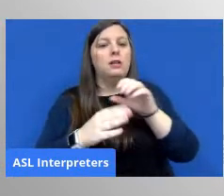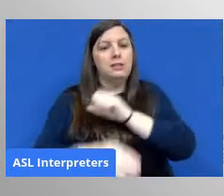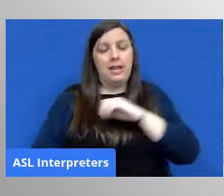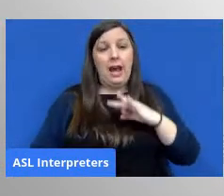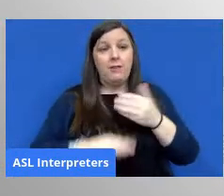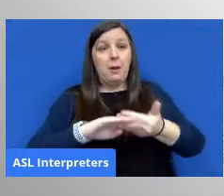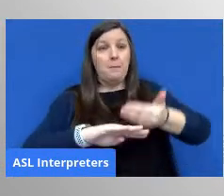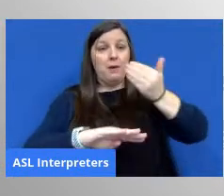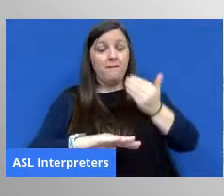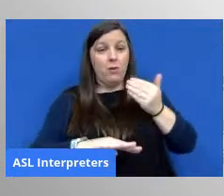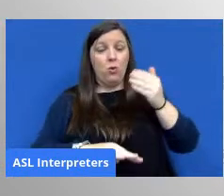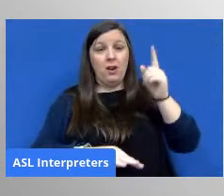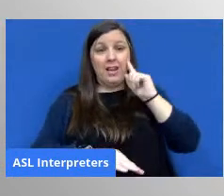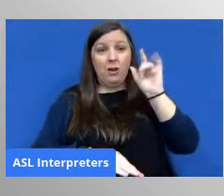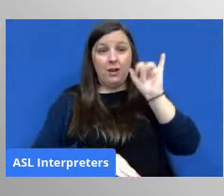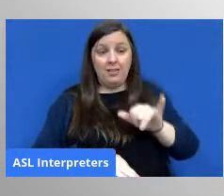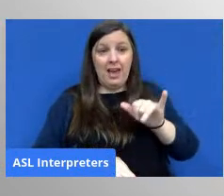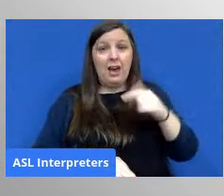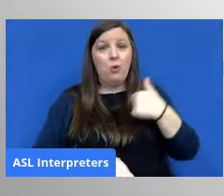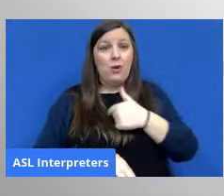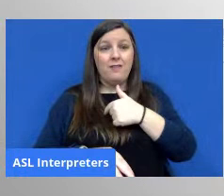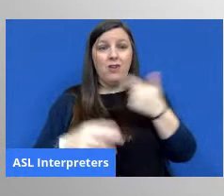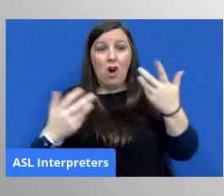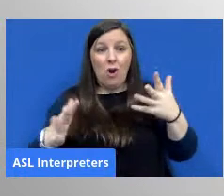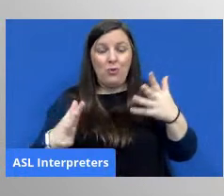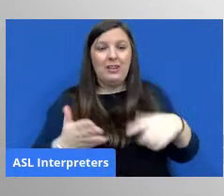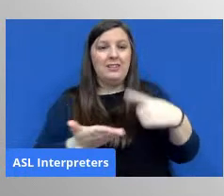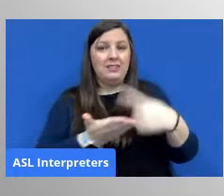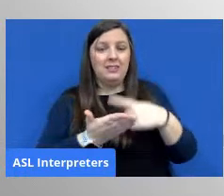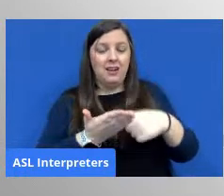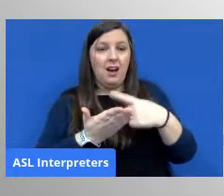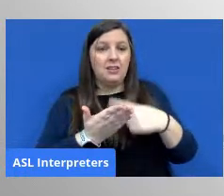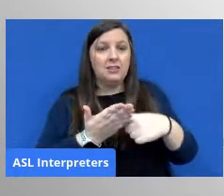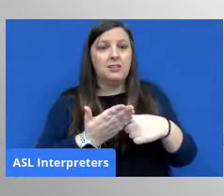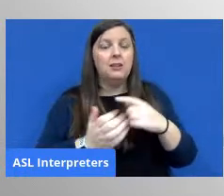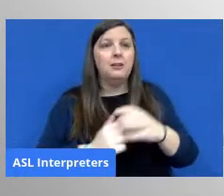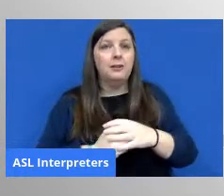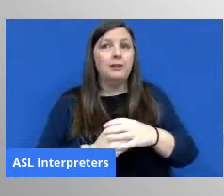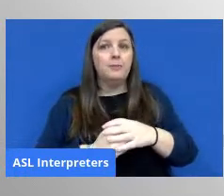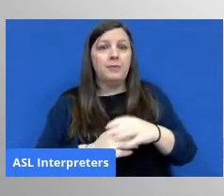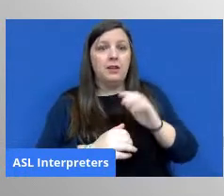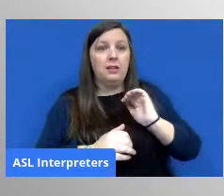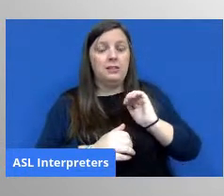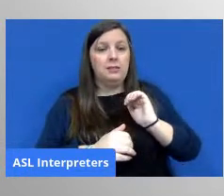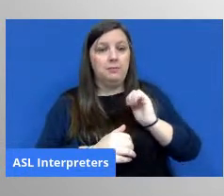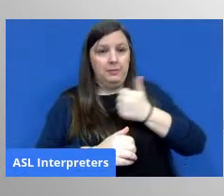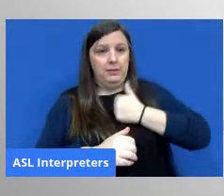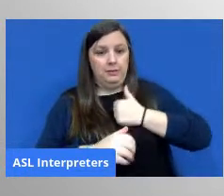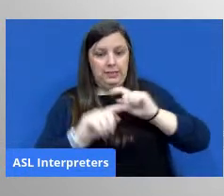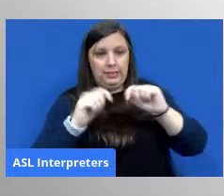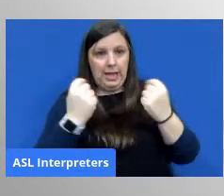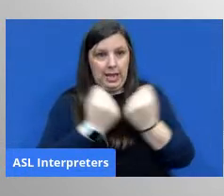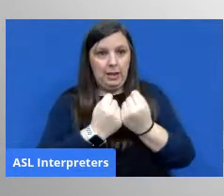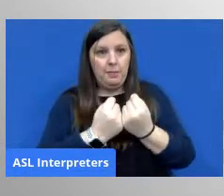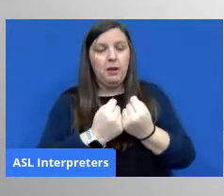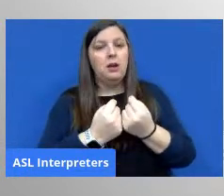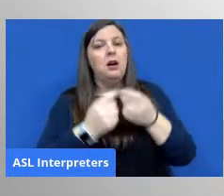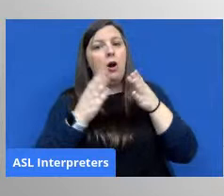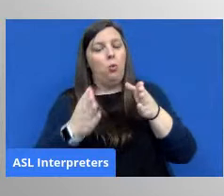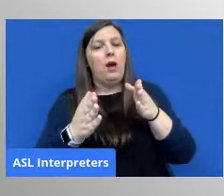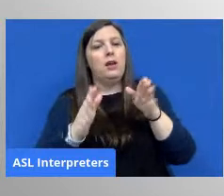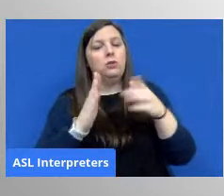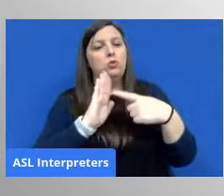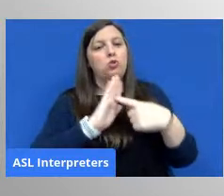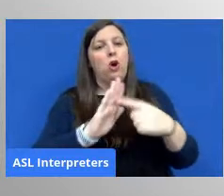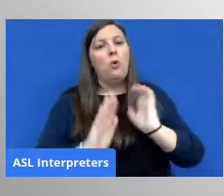had already initiated discussions as a team for a way to show our gratitude to our staff.